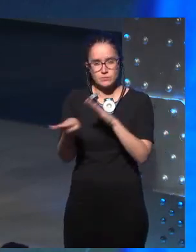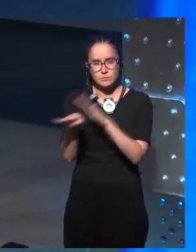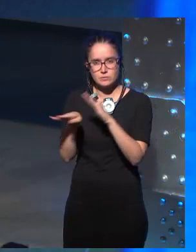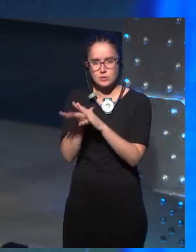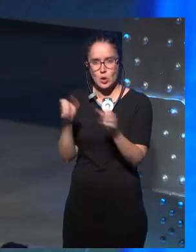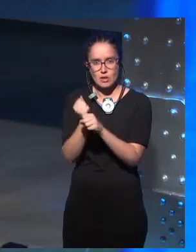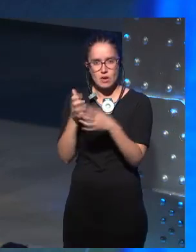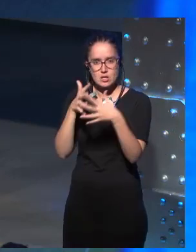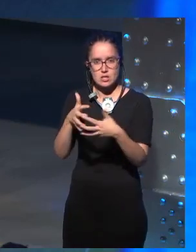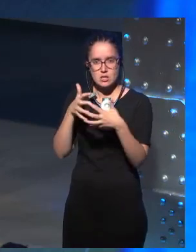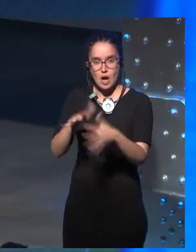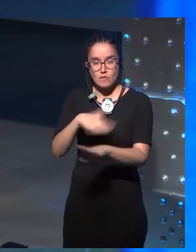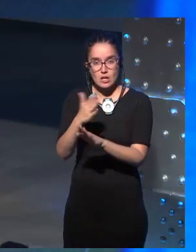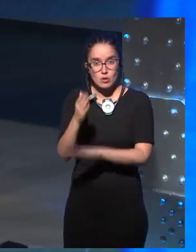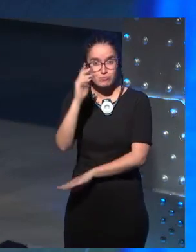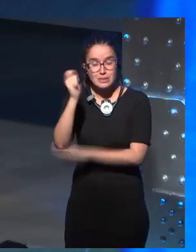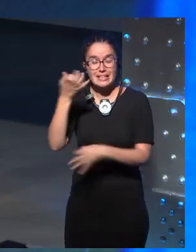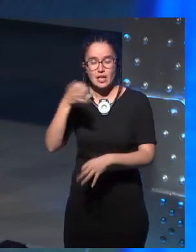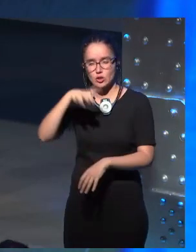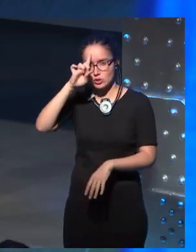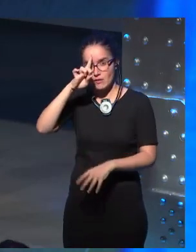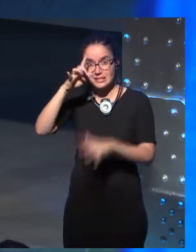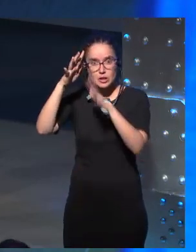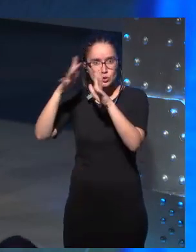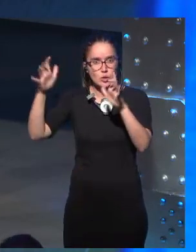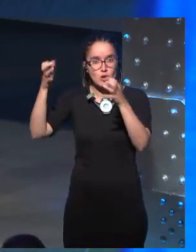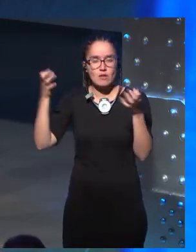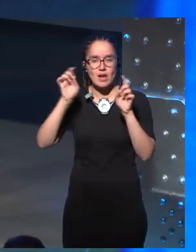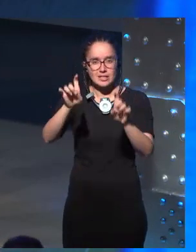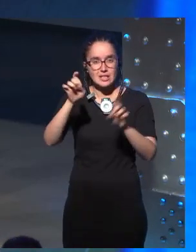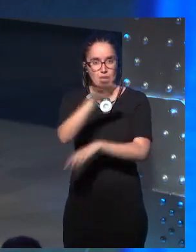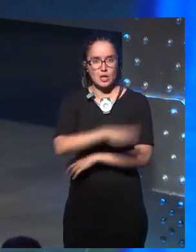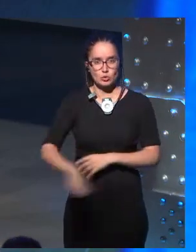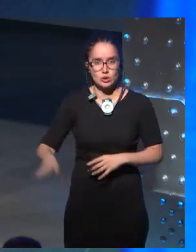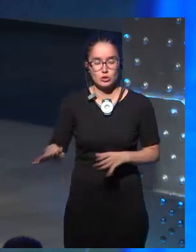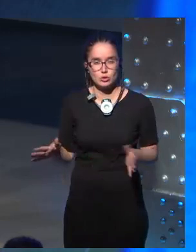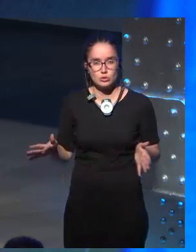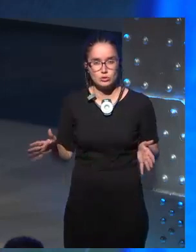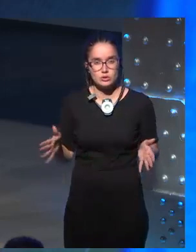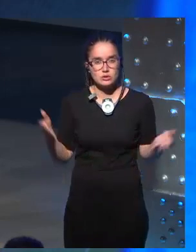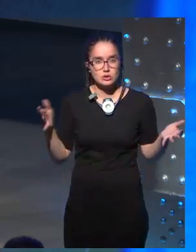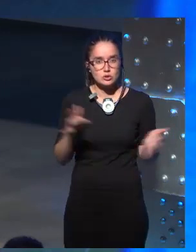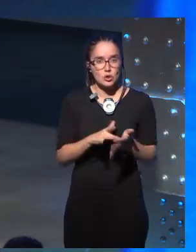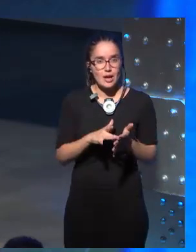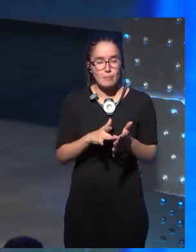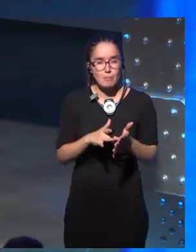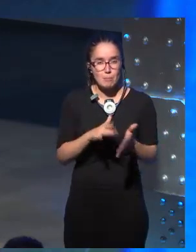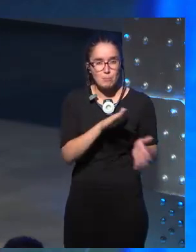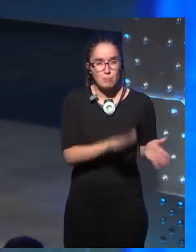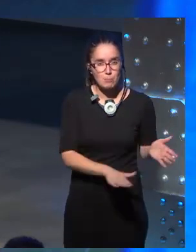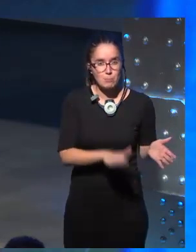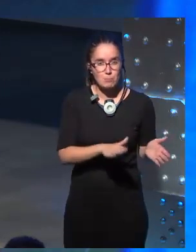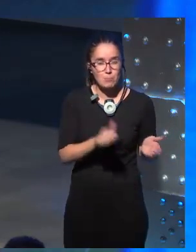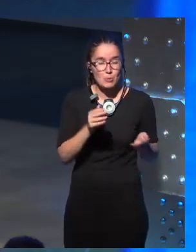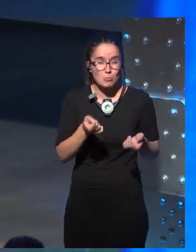of dream is something that we should teach kids, to give some glimpses every now and then of